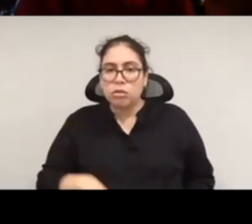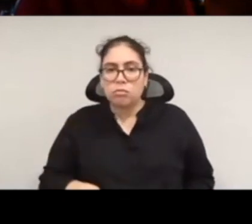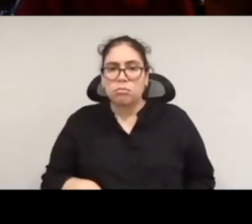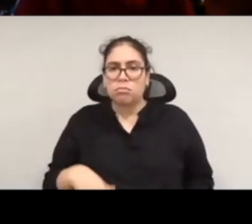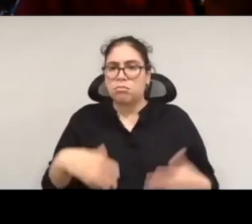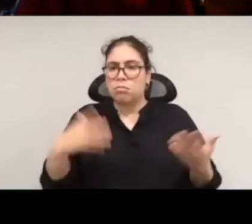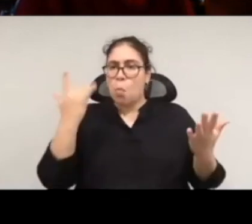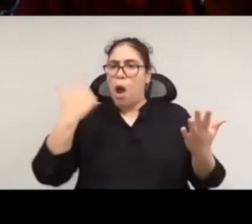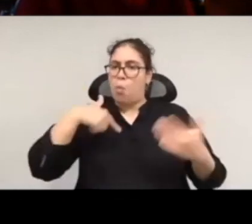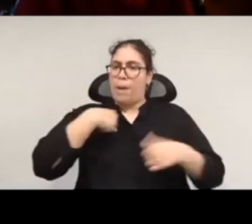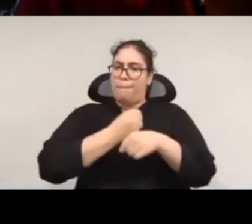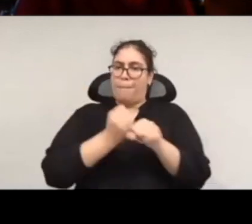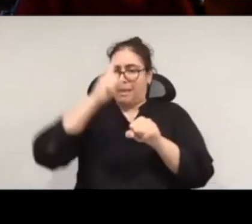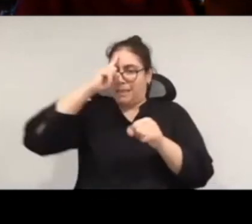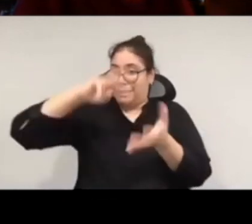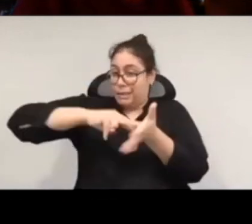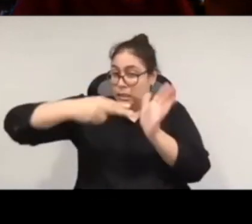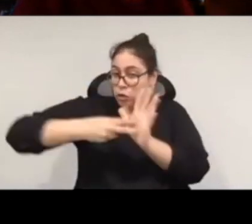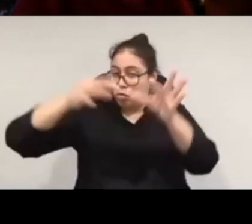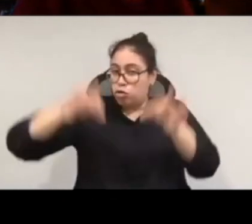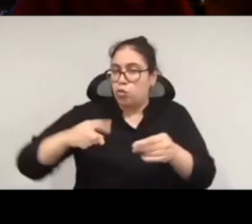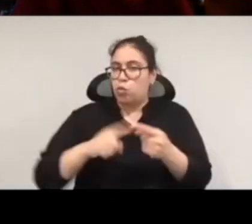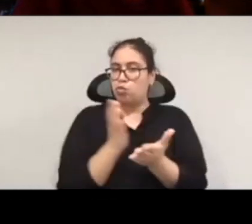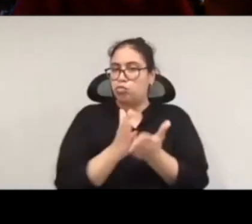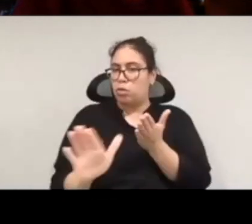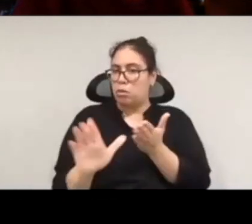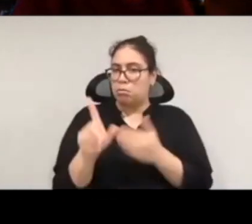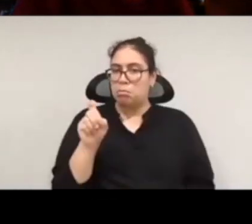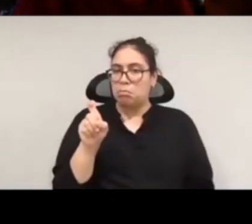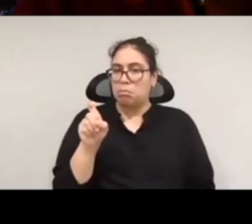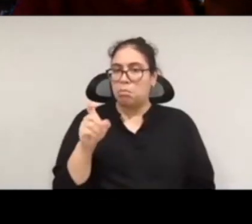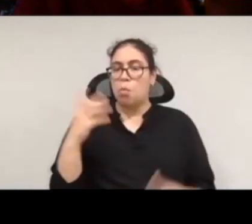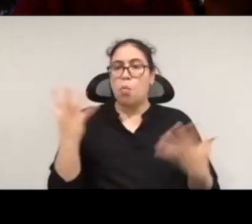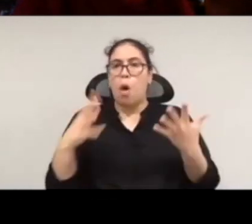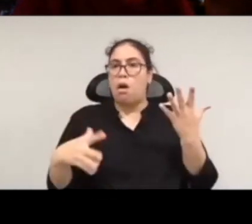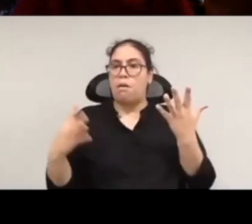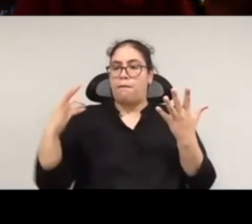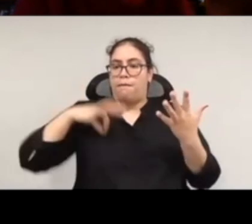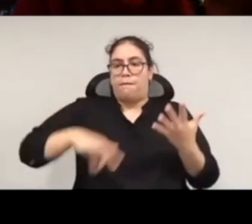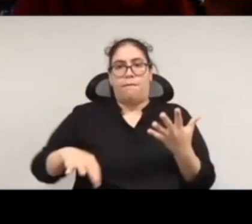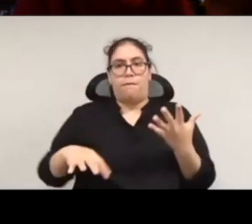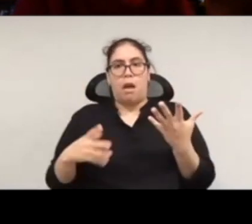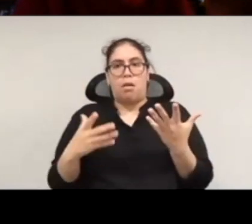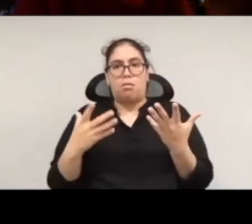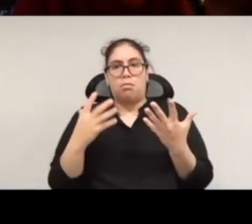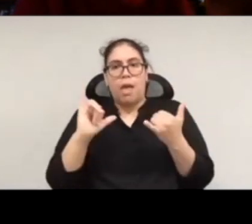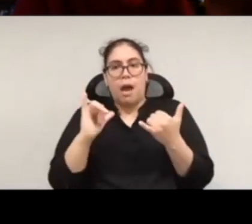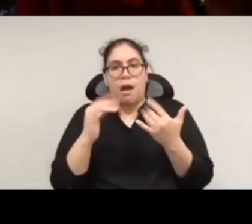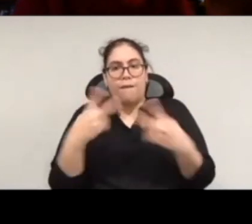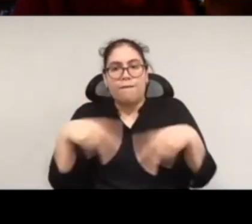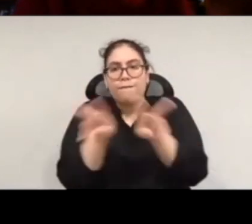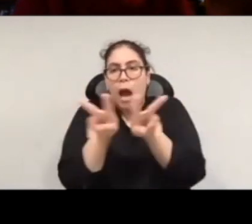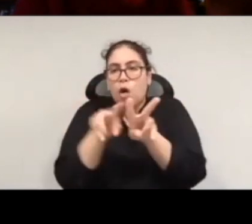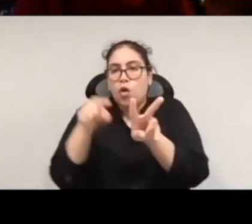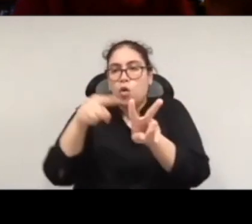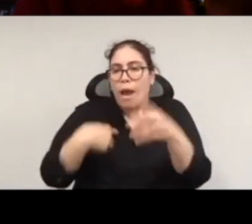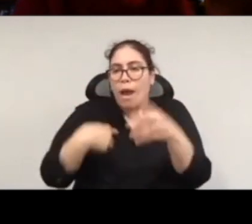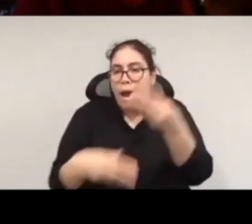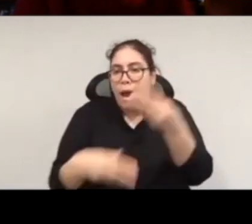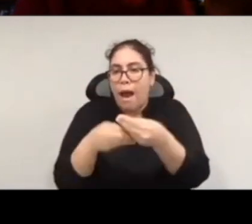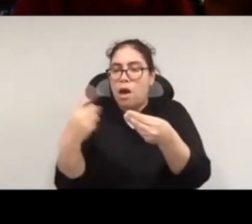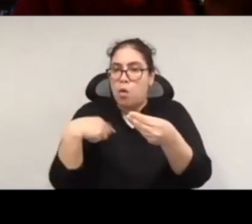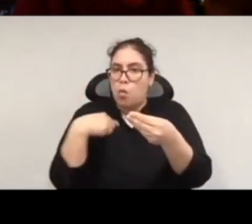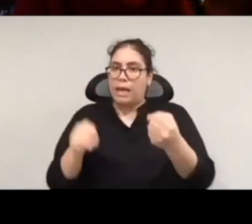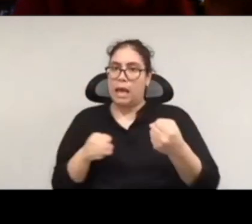that? And what value do we add as an investor in a project by standing behind